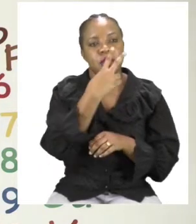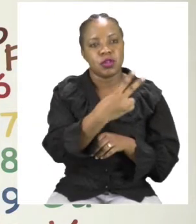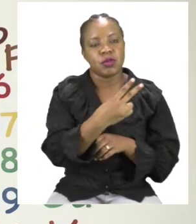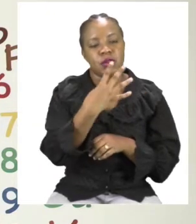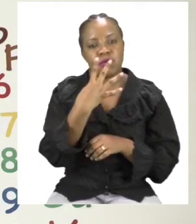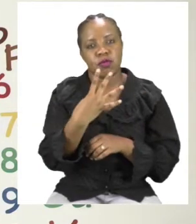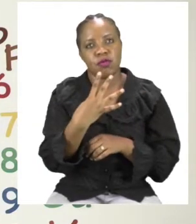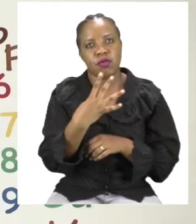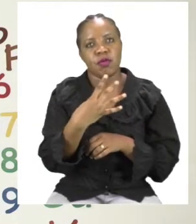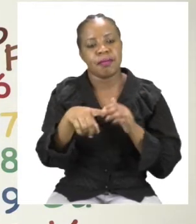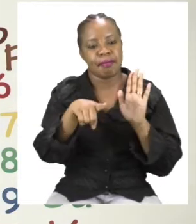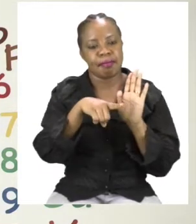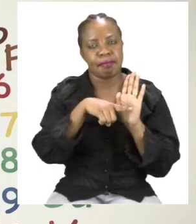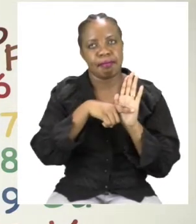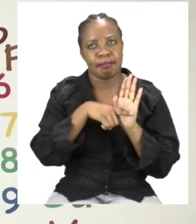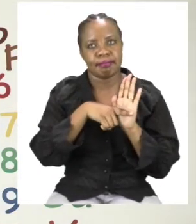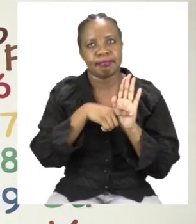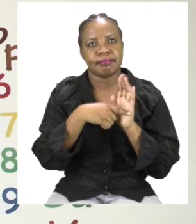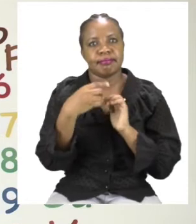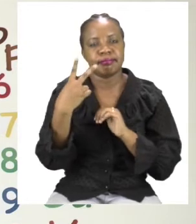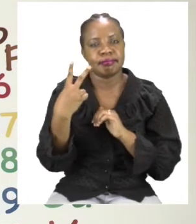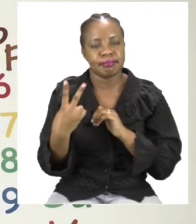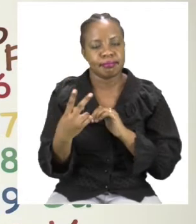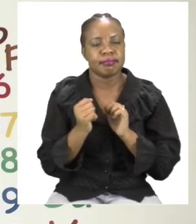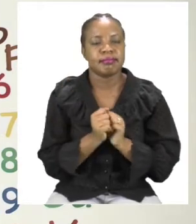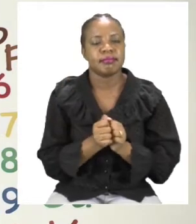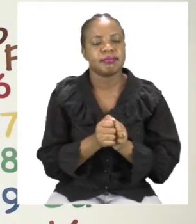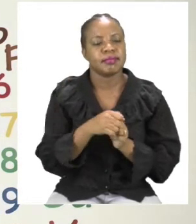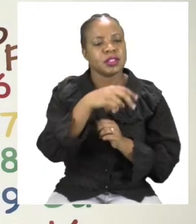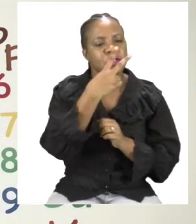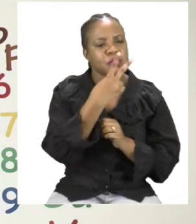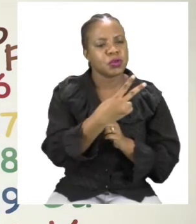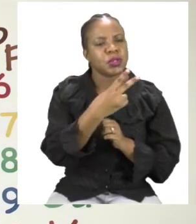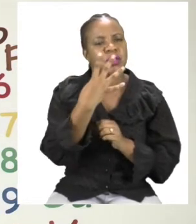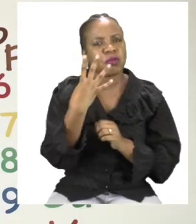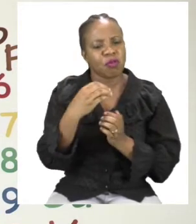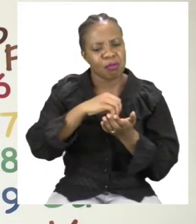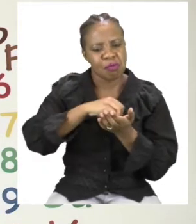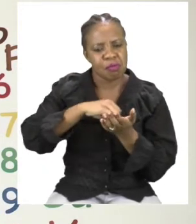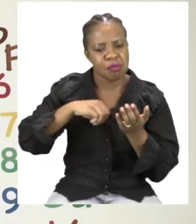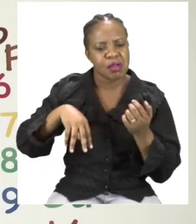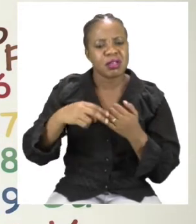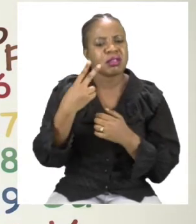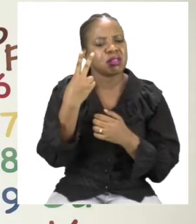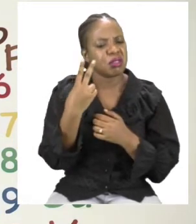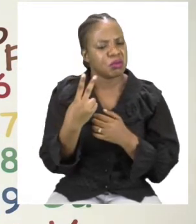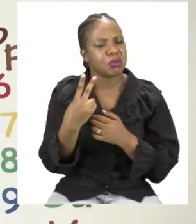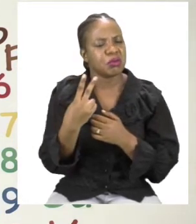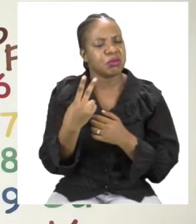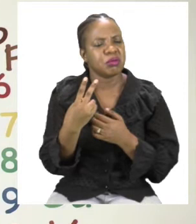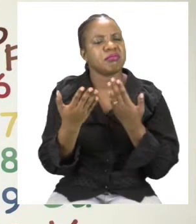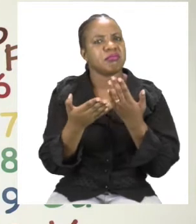minus 2. Now 24 minus 2 is very simple, boys and girls, and we are going to use